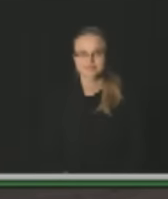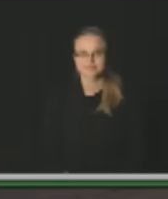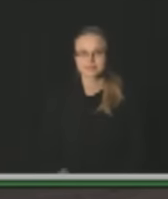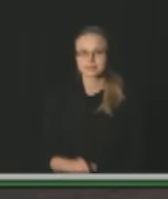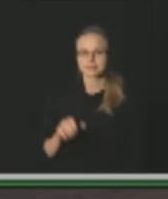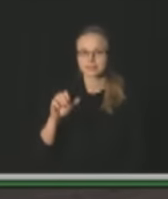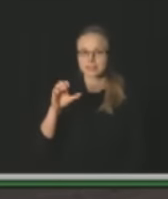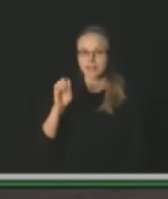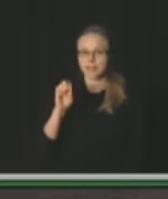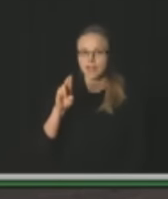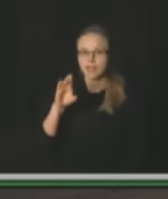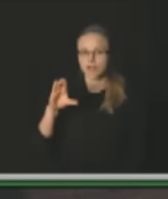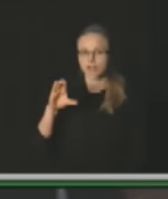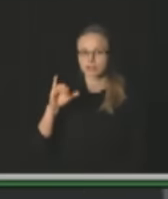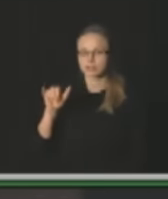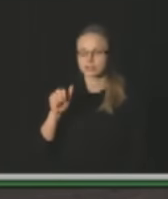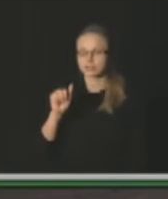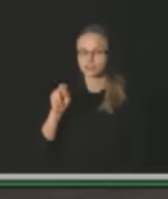Eric Johnson.